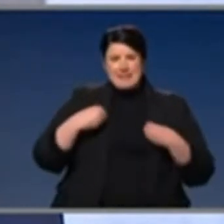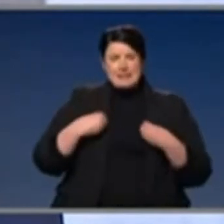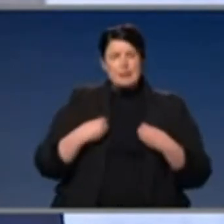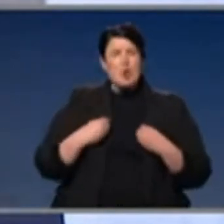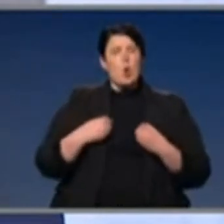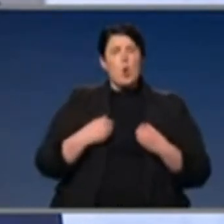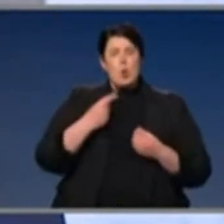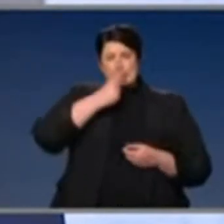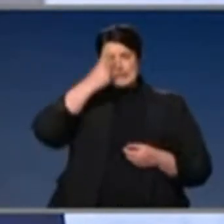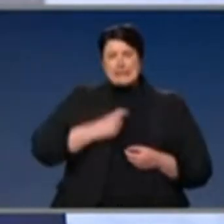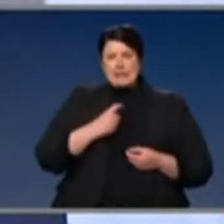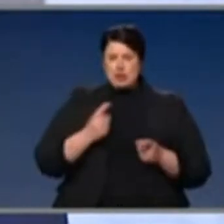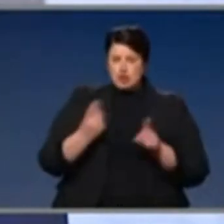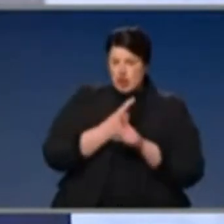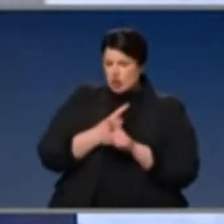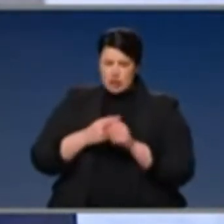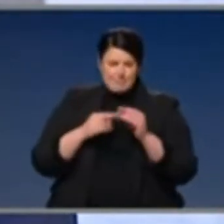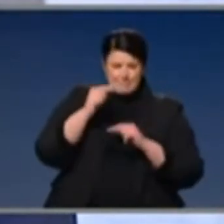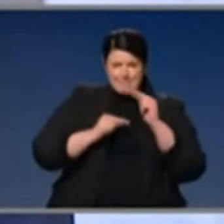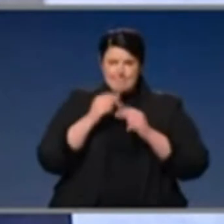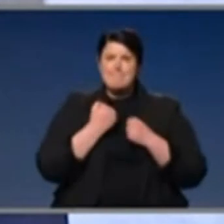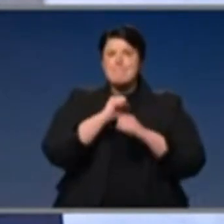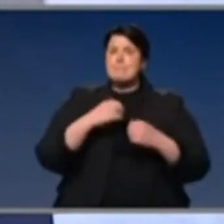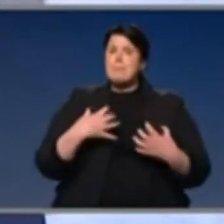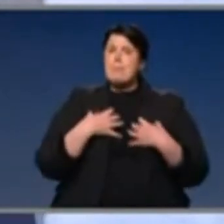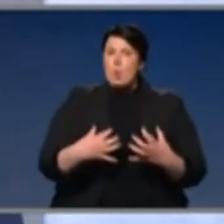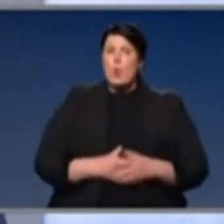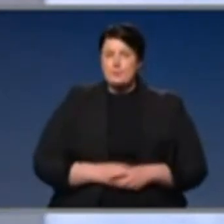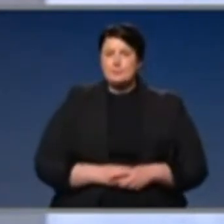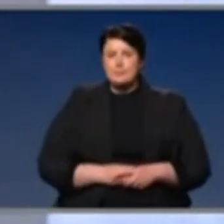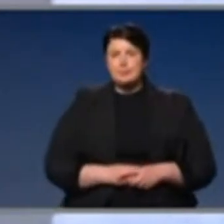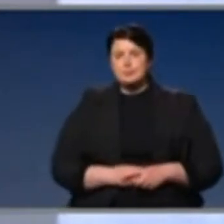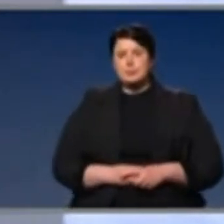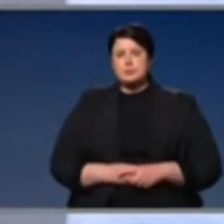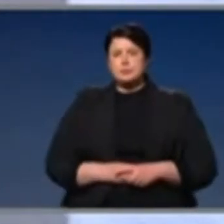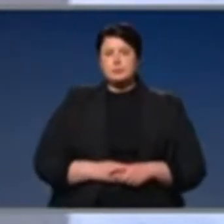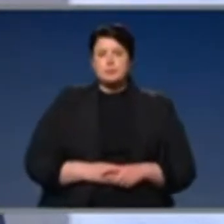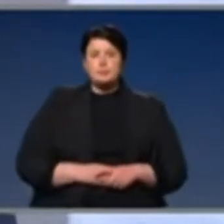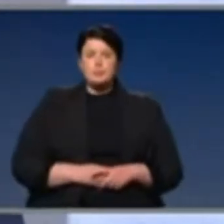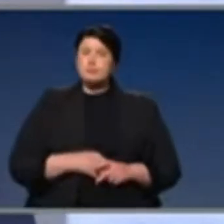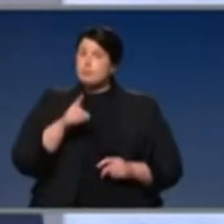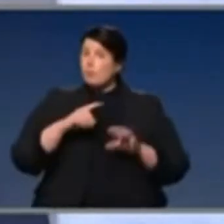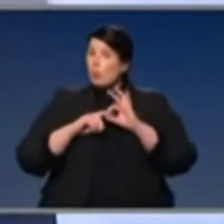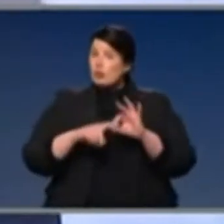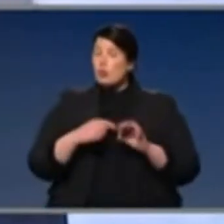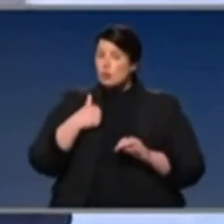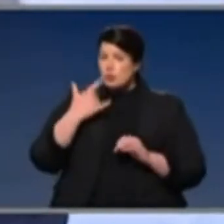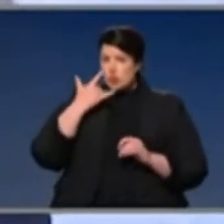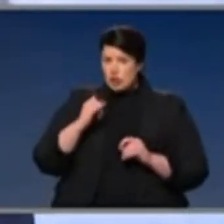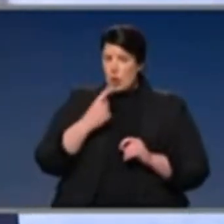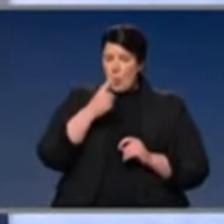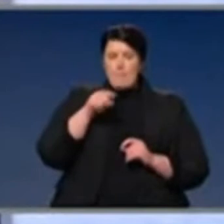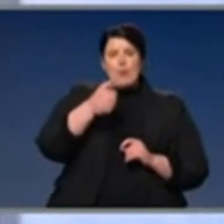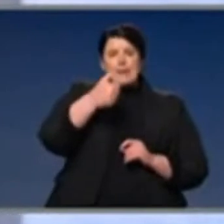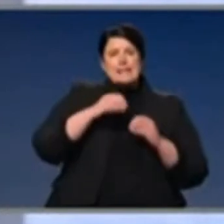took it really seriously. We have to take it seriously, but we can't let it hold us back. Chris, could I first of all check, this $1.6